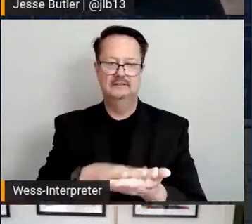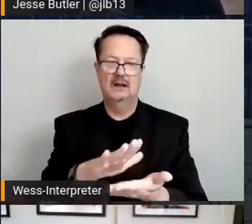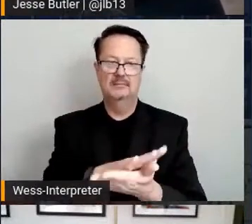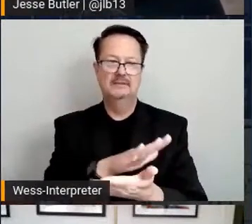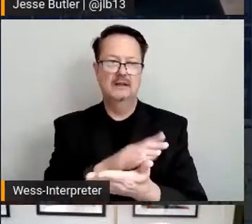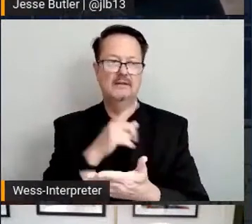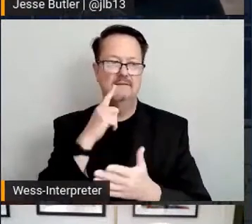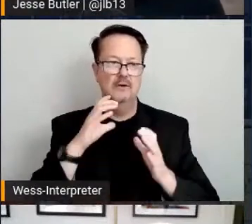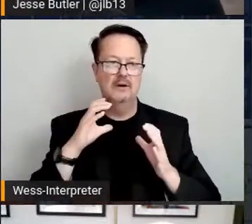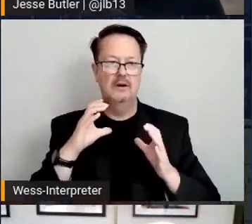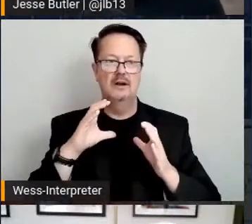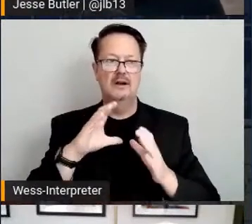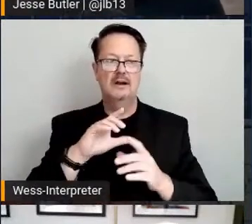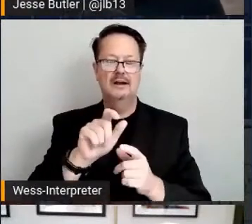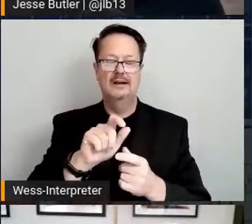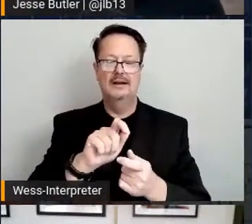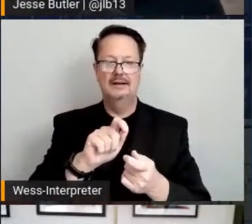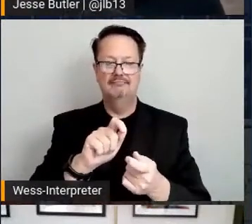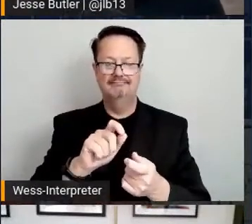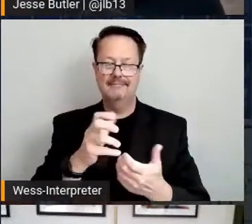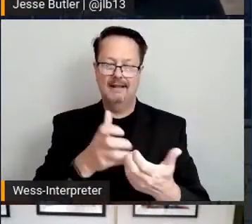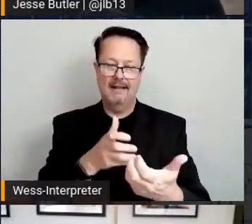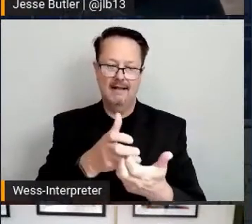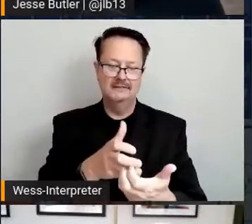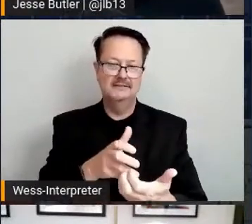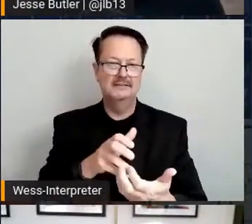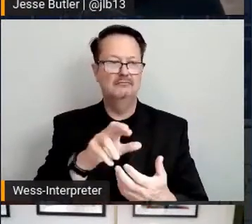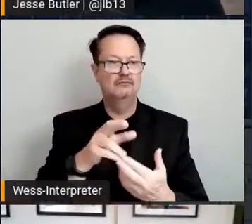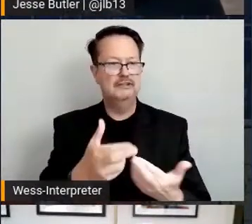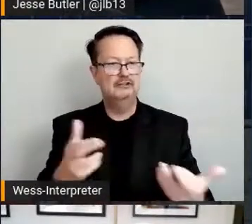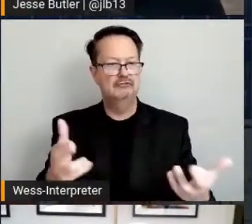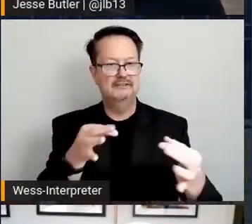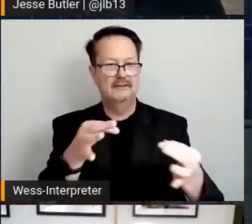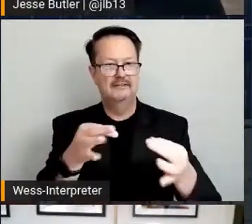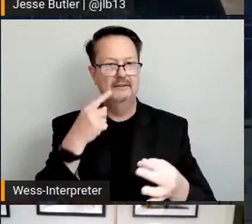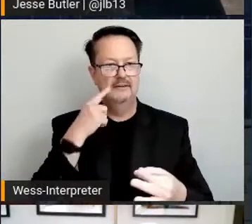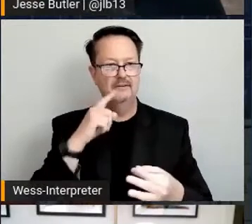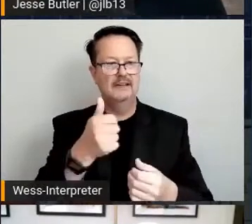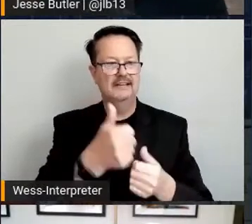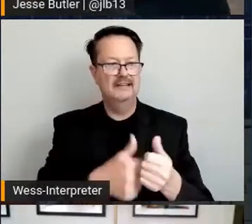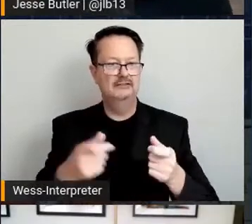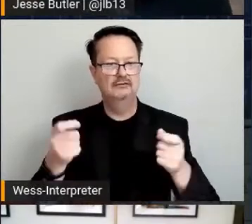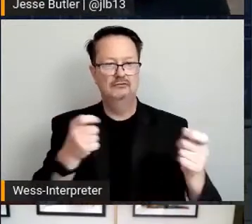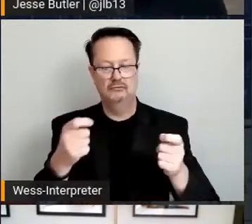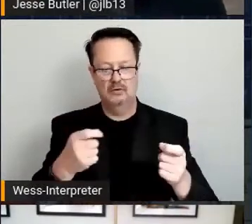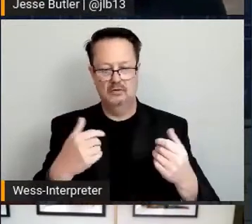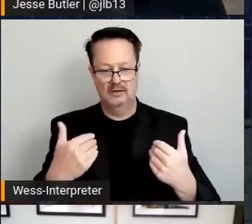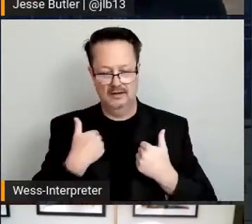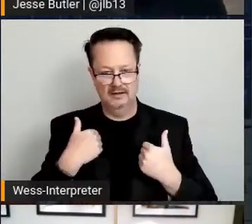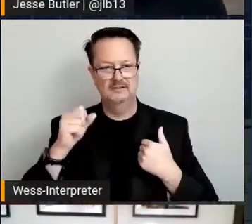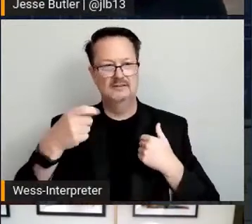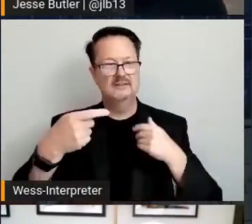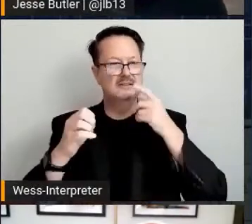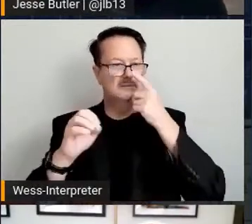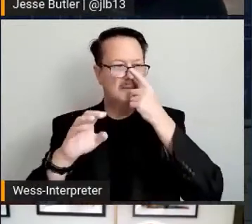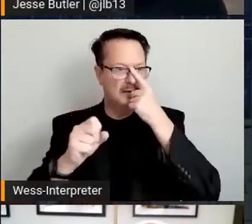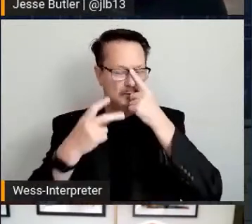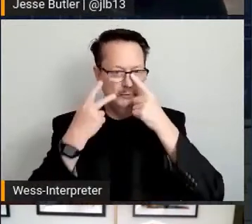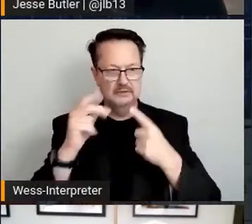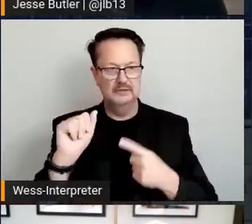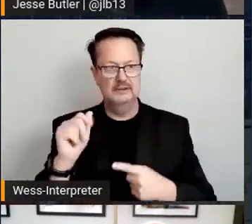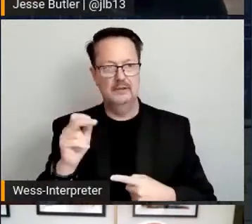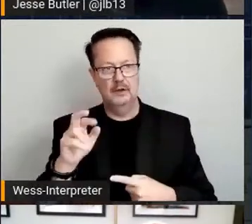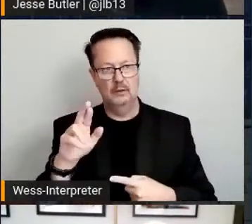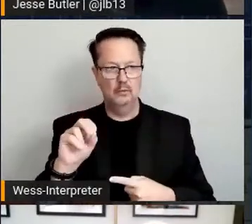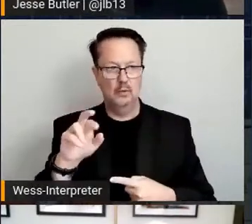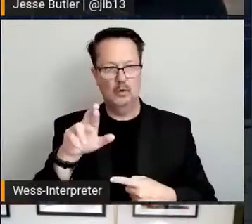custom resource definitions that each of our ACK service controllers expose. So here you see the Aurora DB cluster